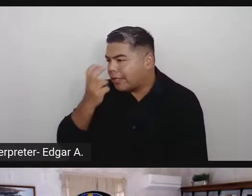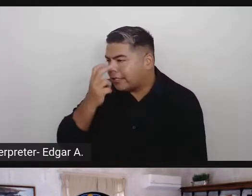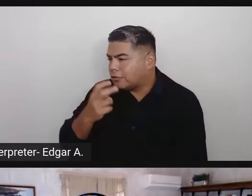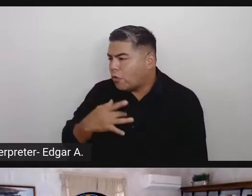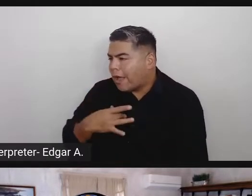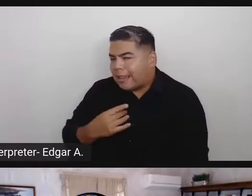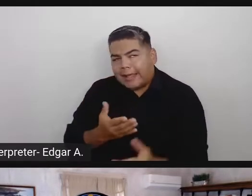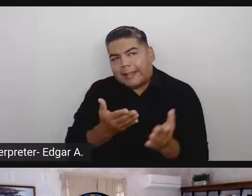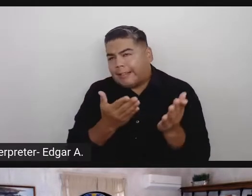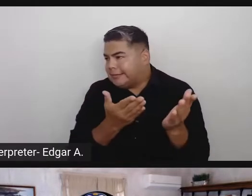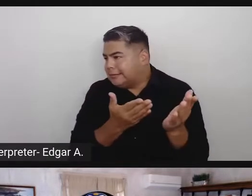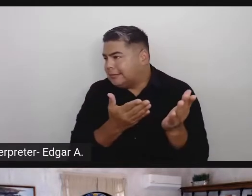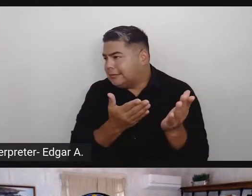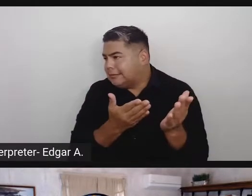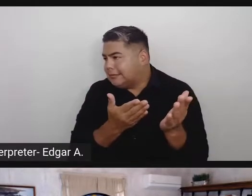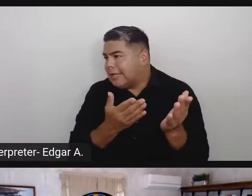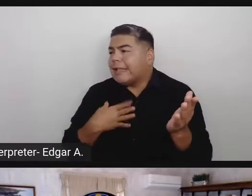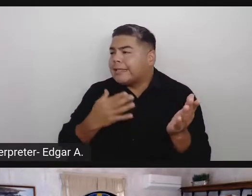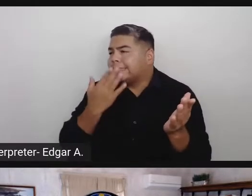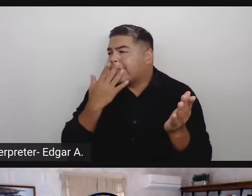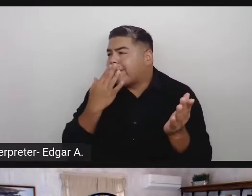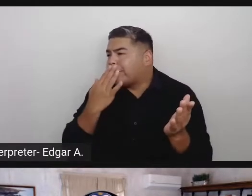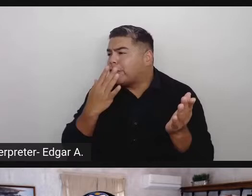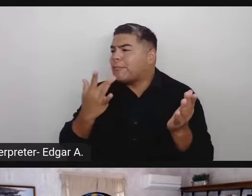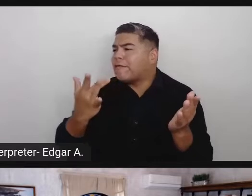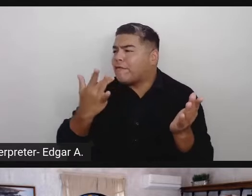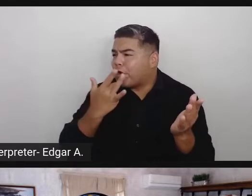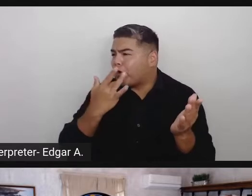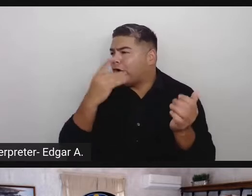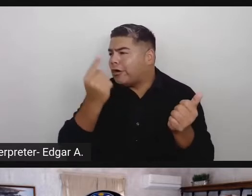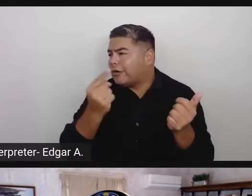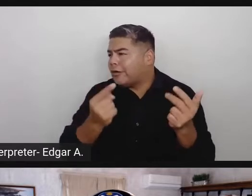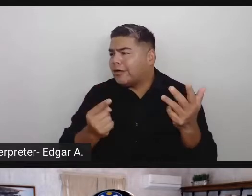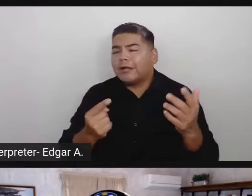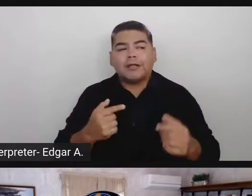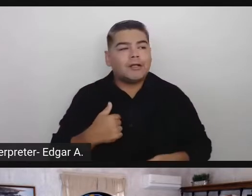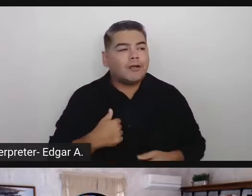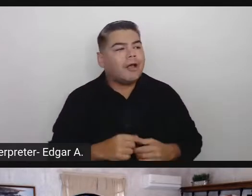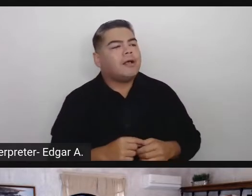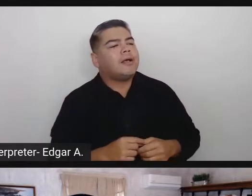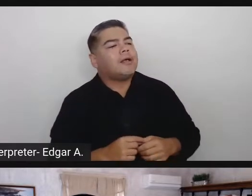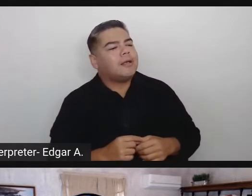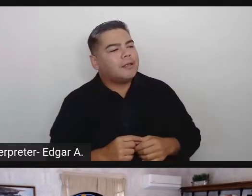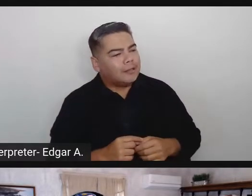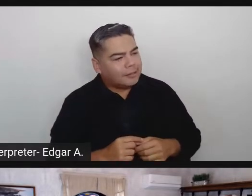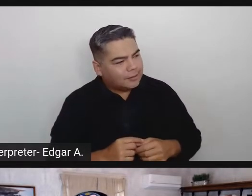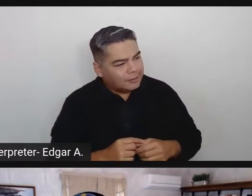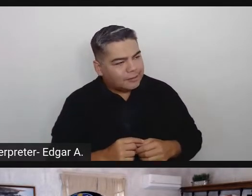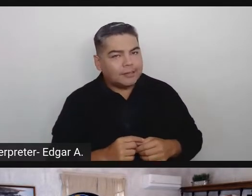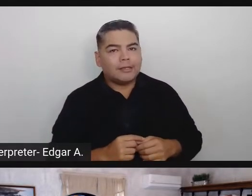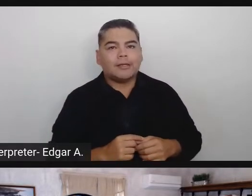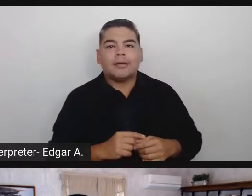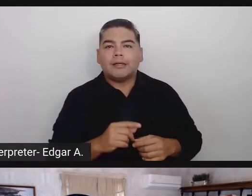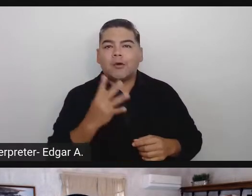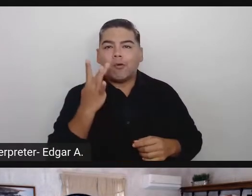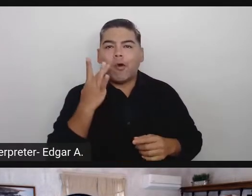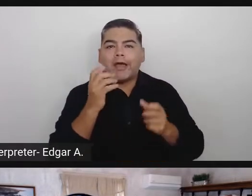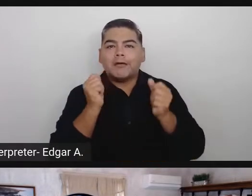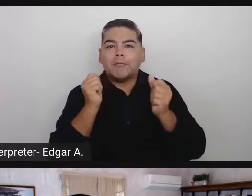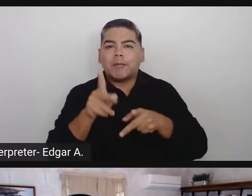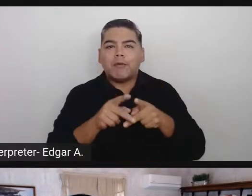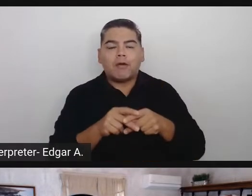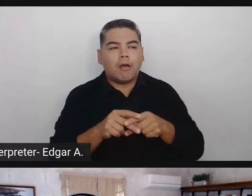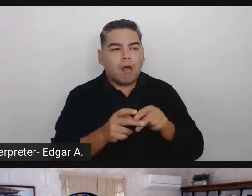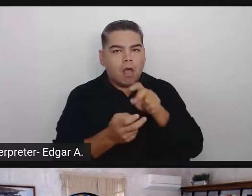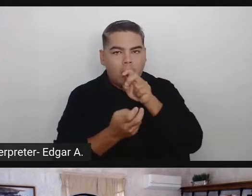this, color scheme." And I was like, okay, well, after everybody's, kind of picked their jaw up off the floor, we were